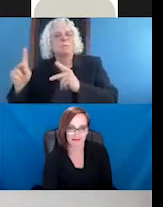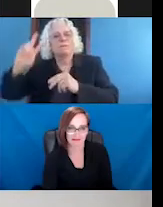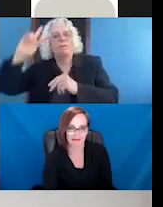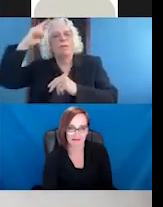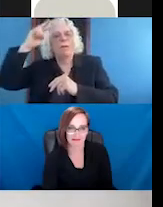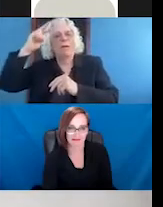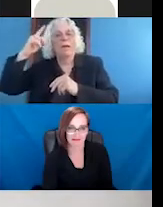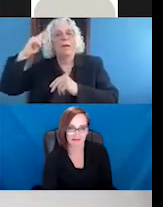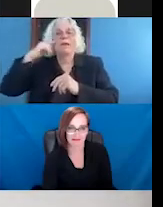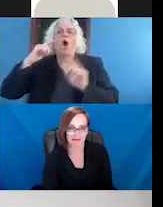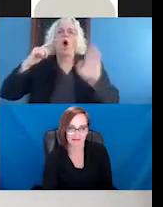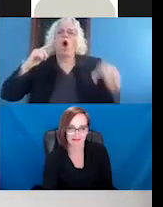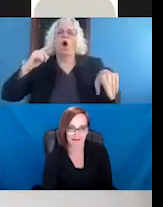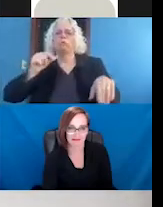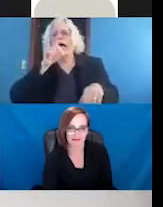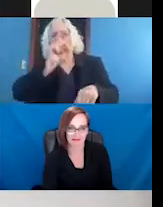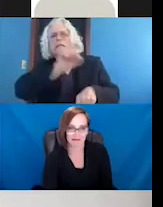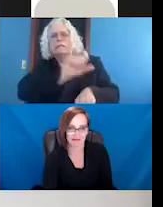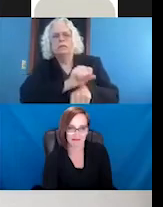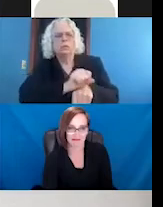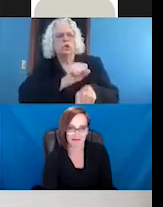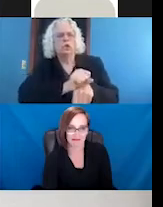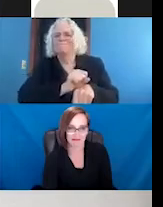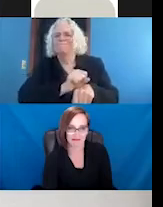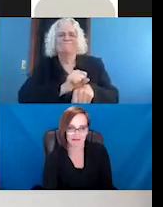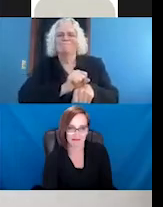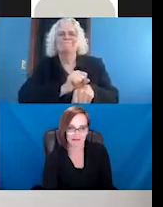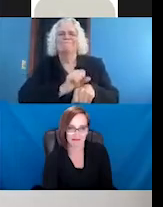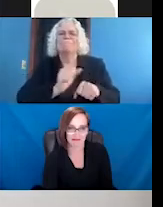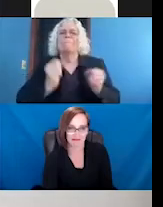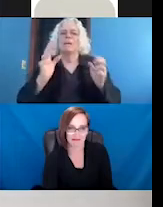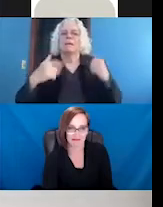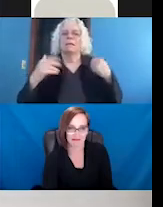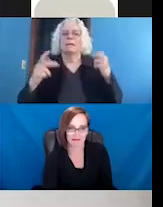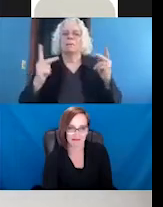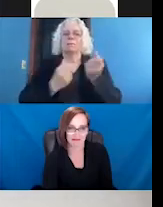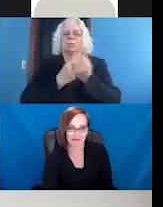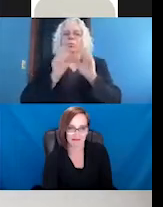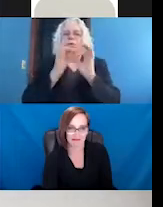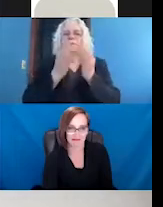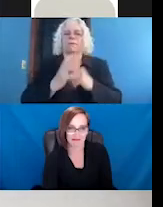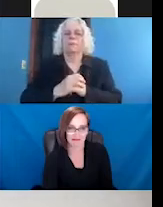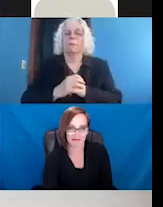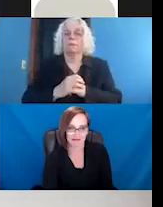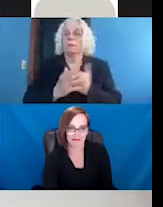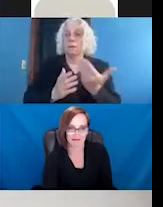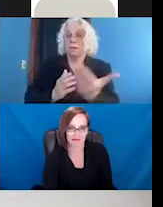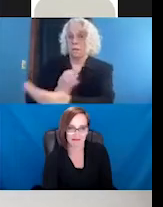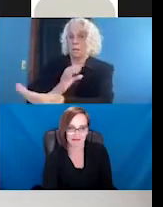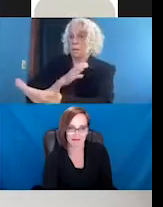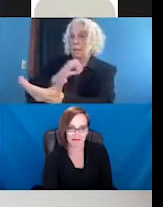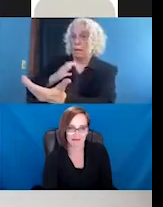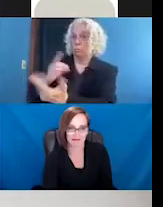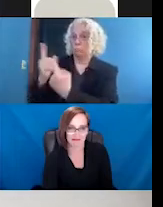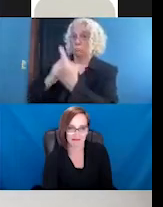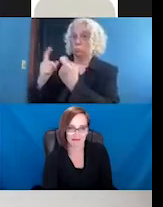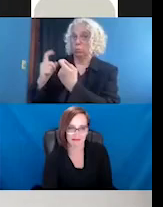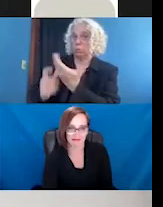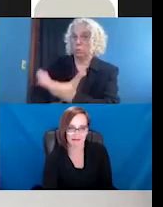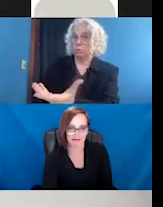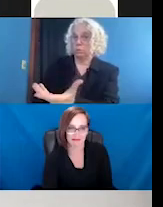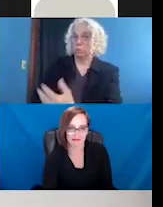there. Great comments here in the chat. Do we have a question or two from council members?